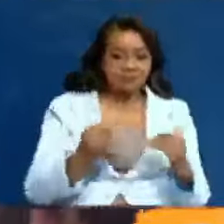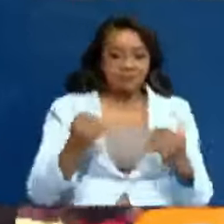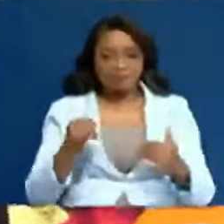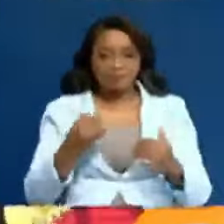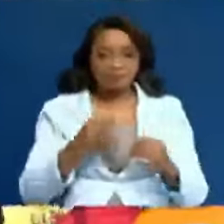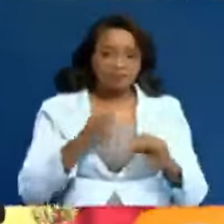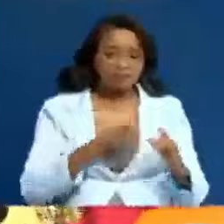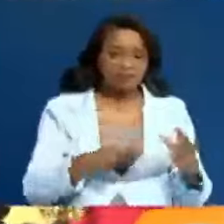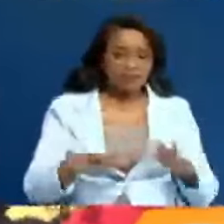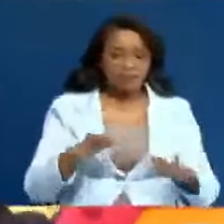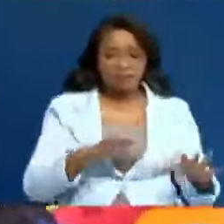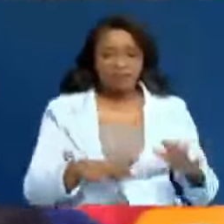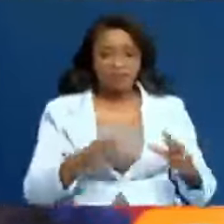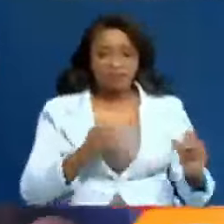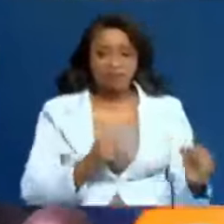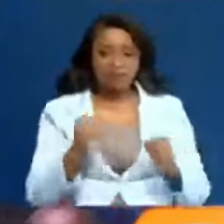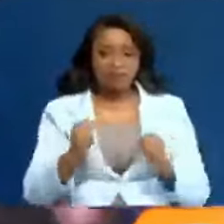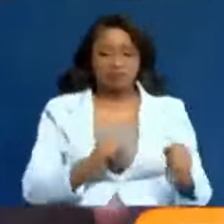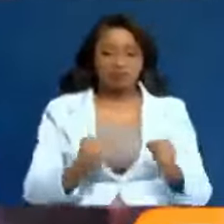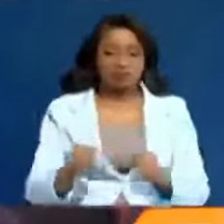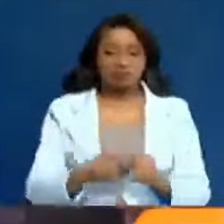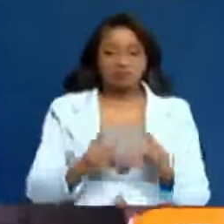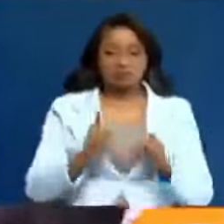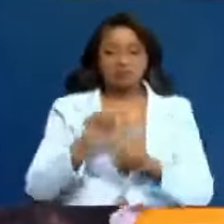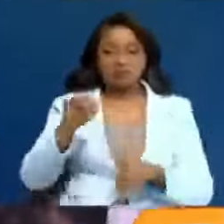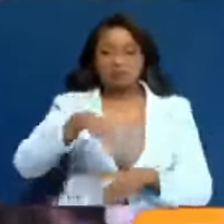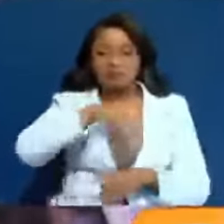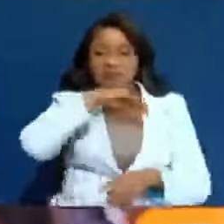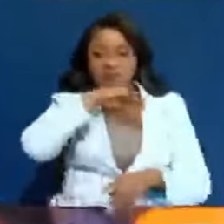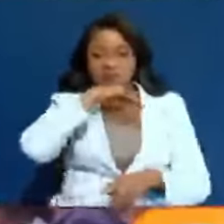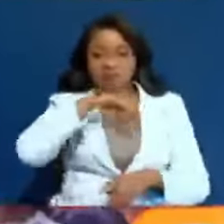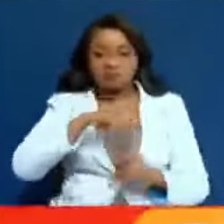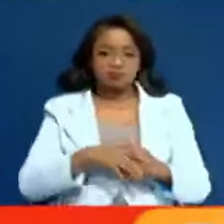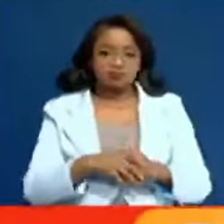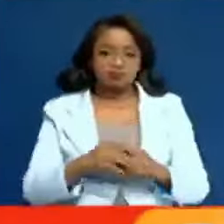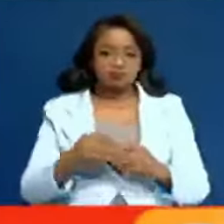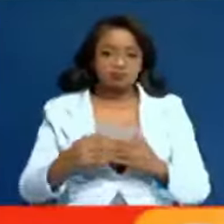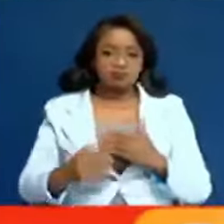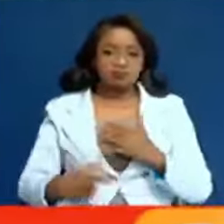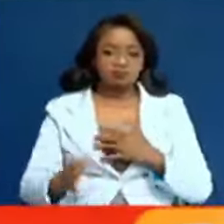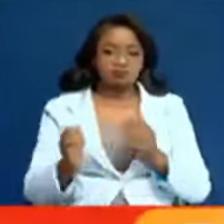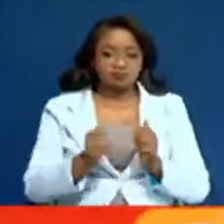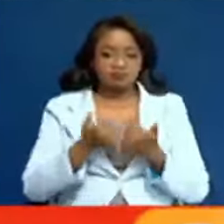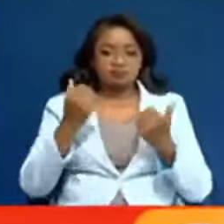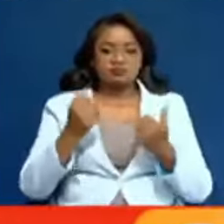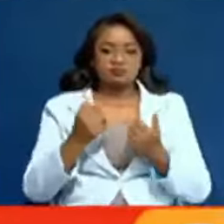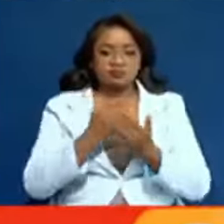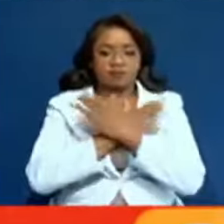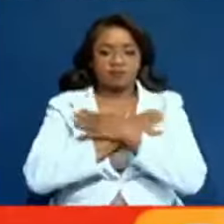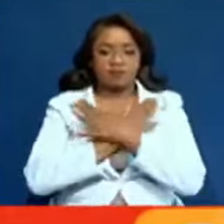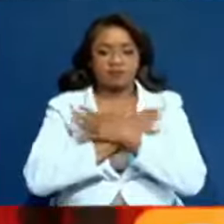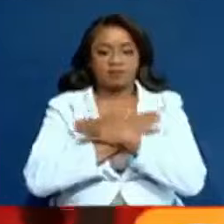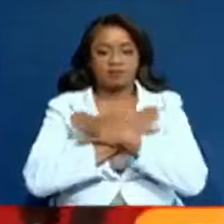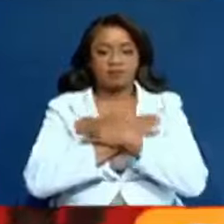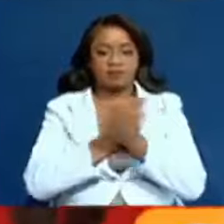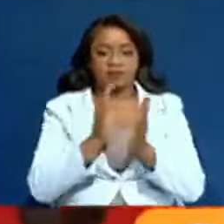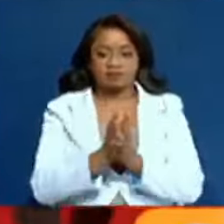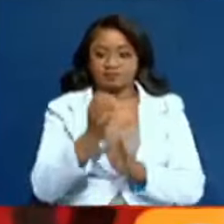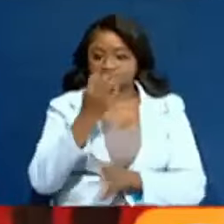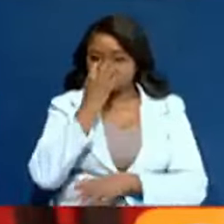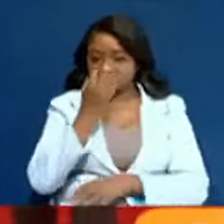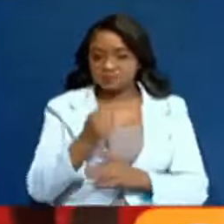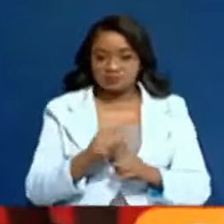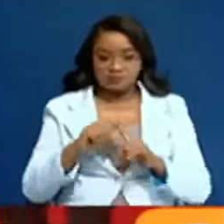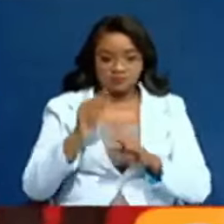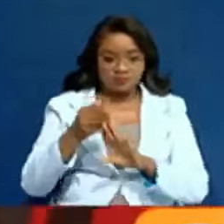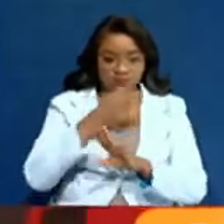treacherous political waters as Raila Odinga's growing rapport with President Ruto continues to solidify. Once staunchly opposed